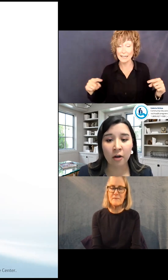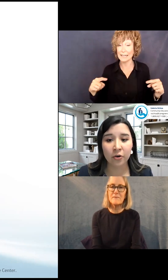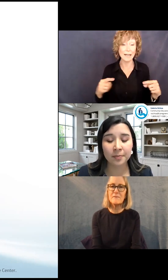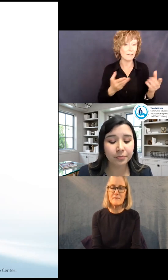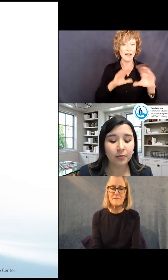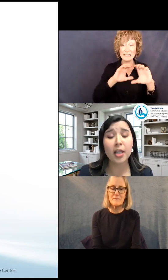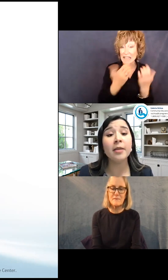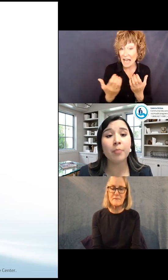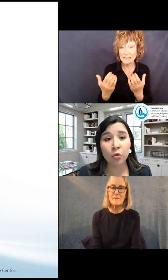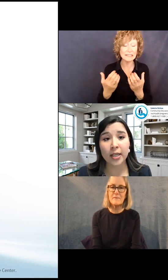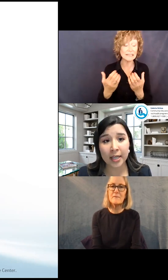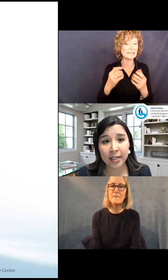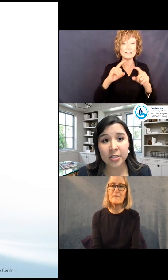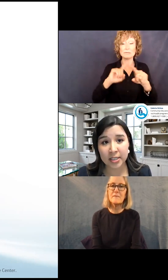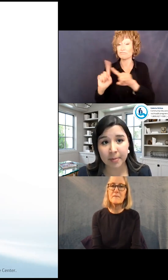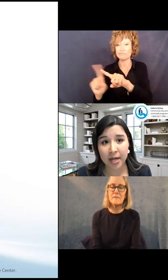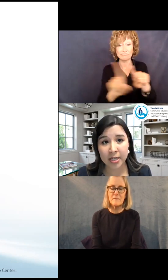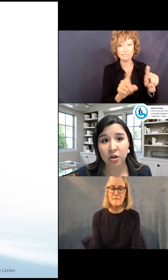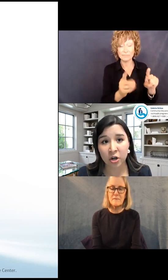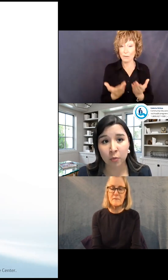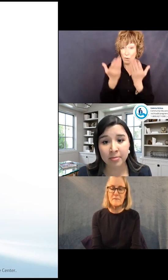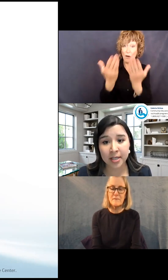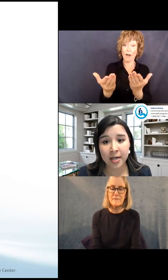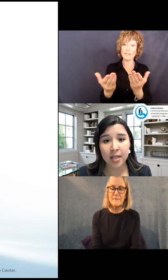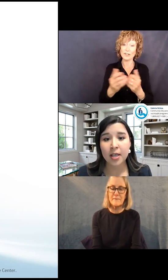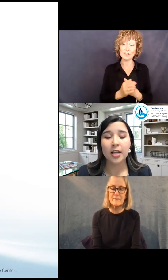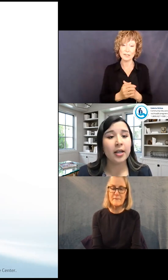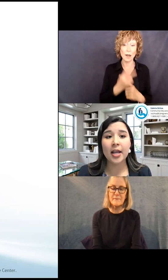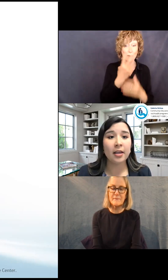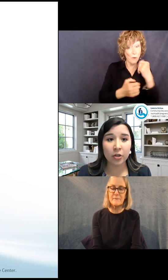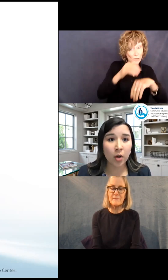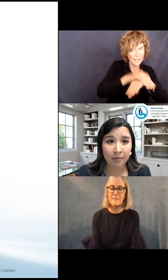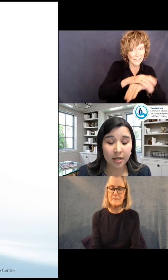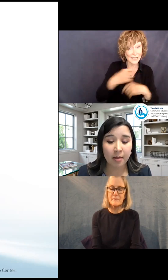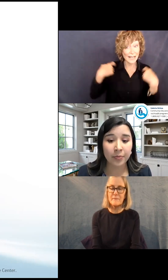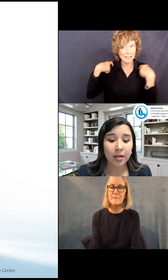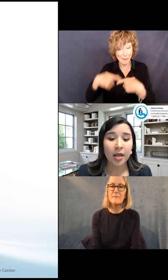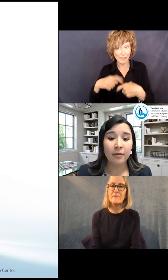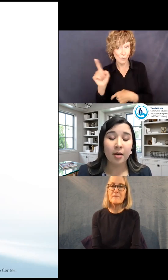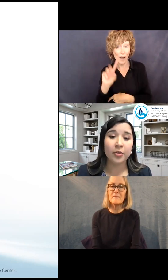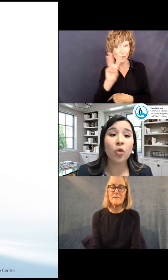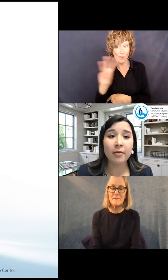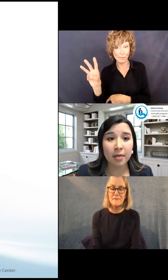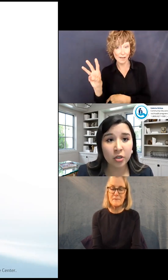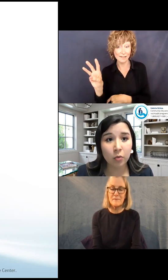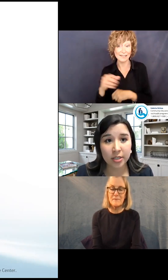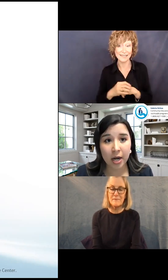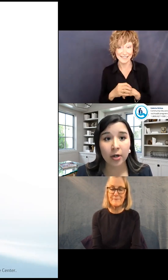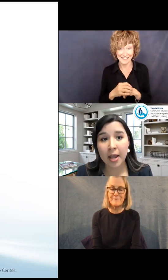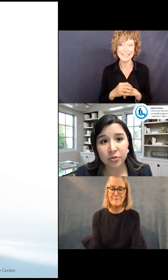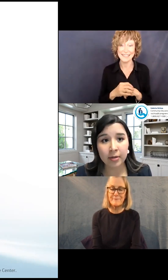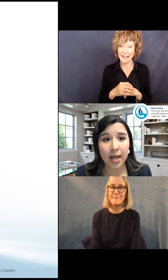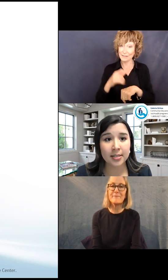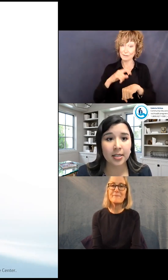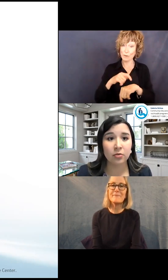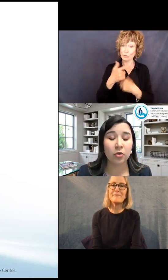are offered in both English and Spanish on our website. And again, if you don't have time to watch our